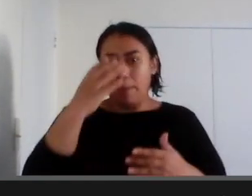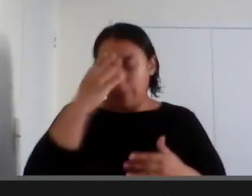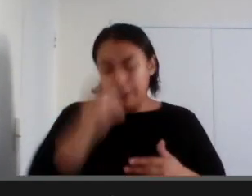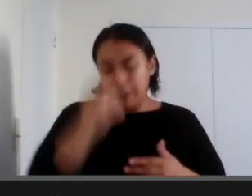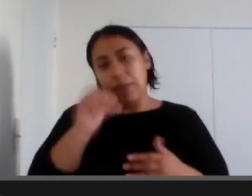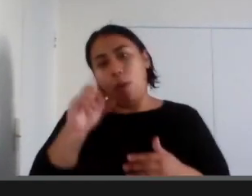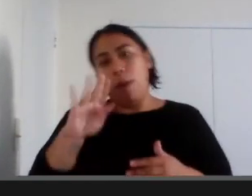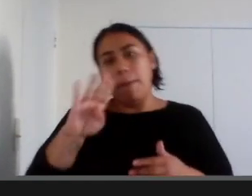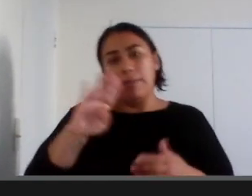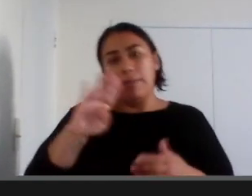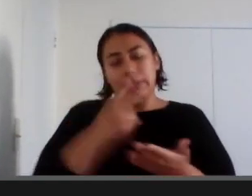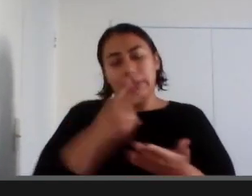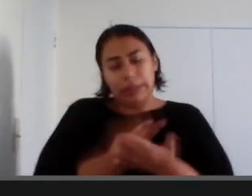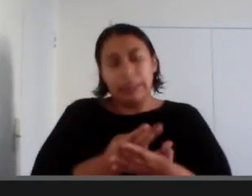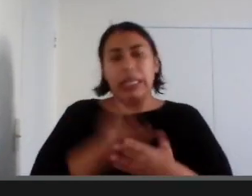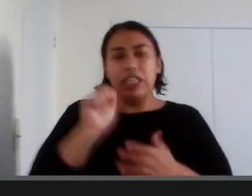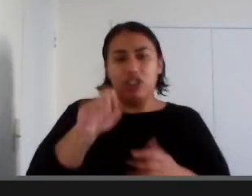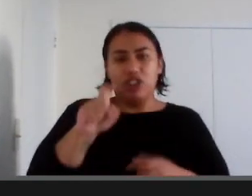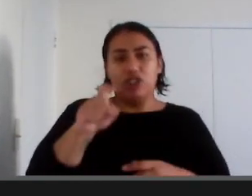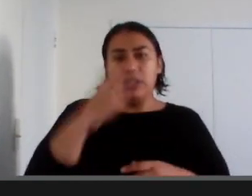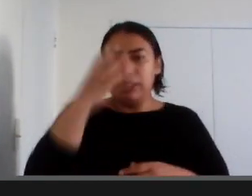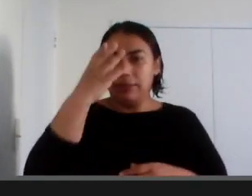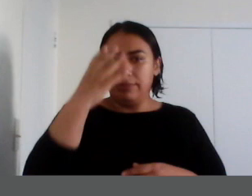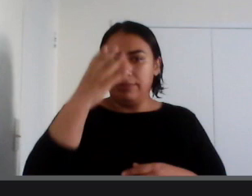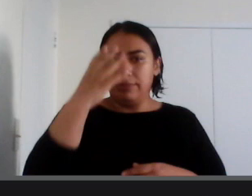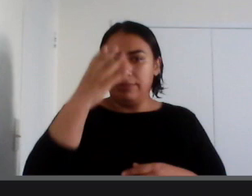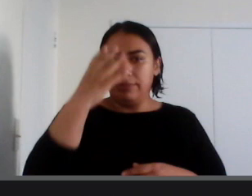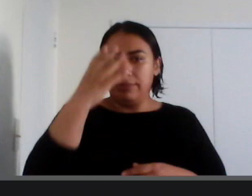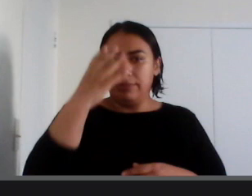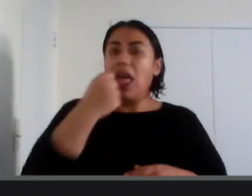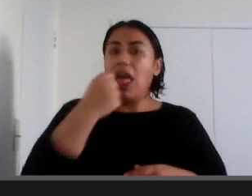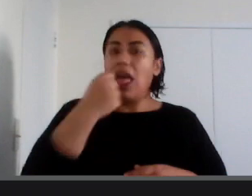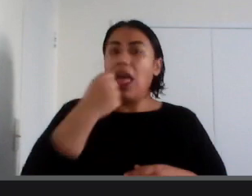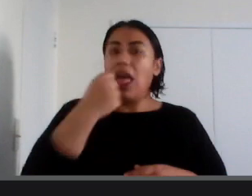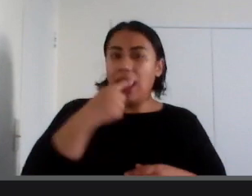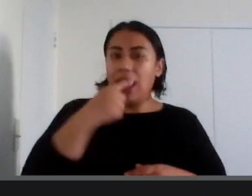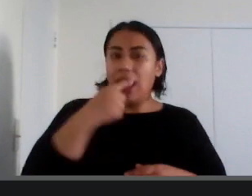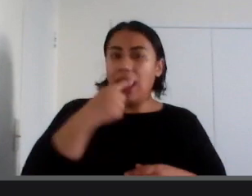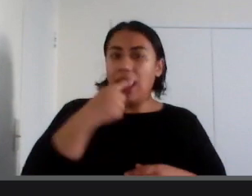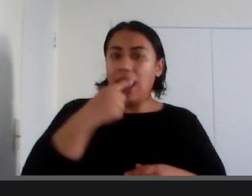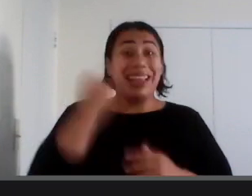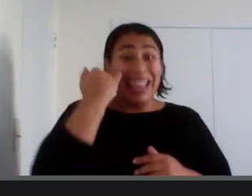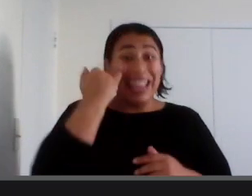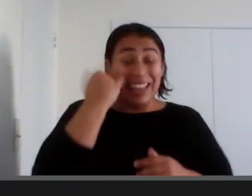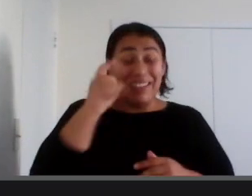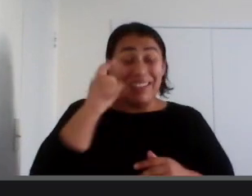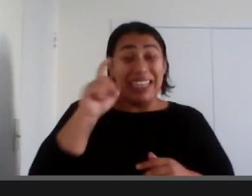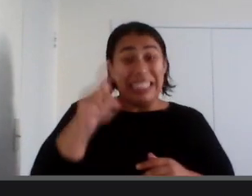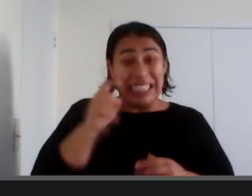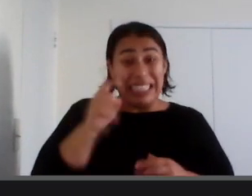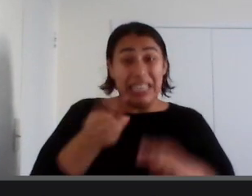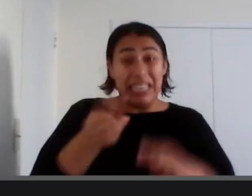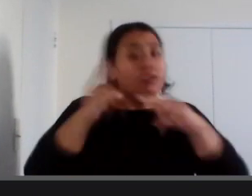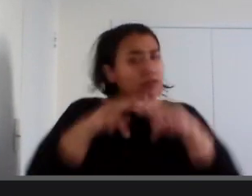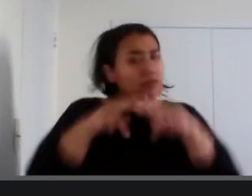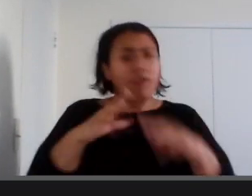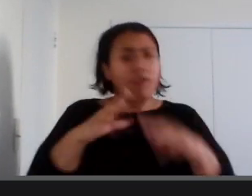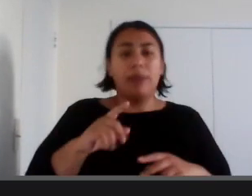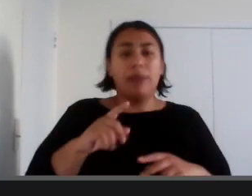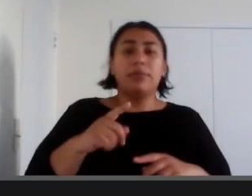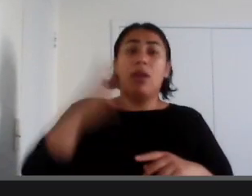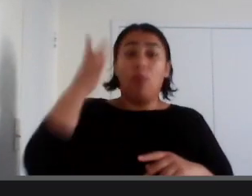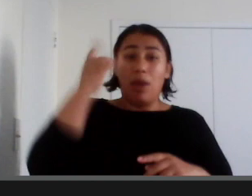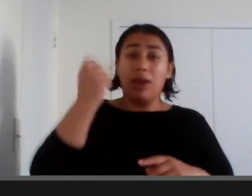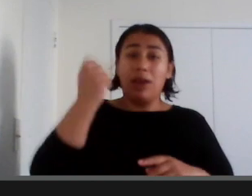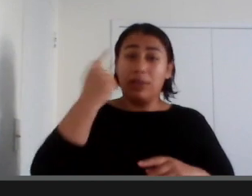And THC also has a profound effect on patients suffering from post-traumatic stress disorder. We found that it can dramatically decrease the